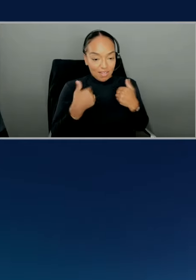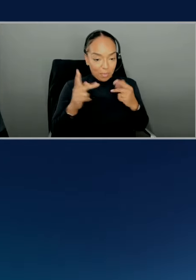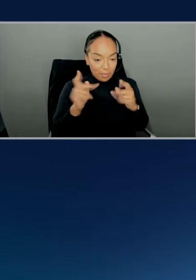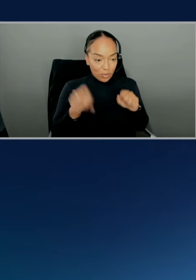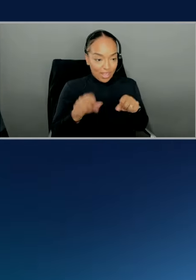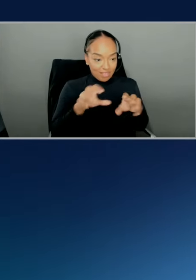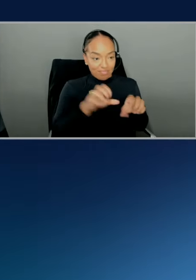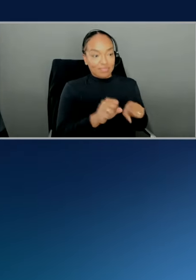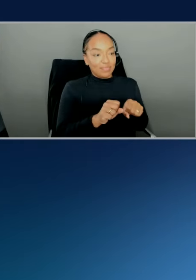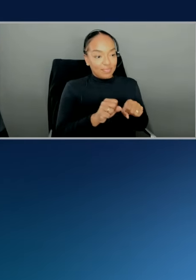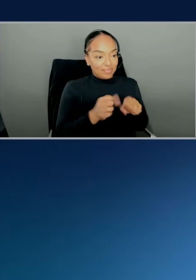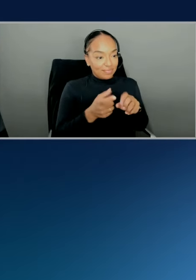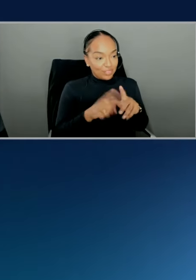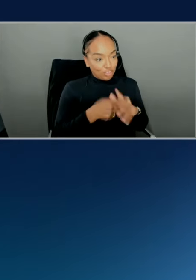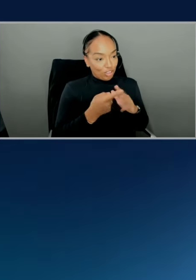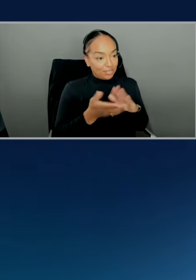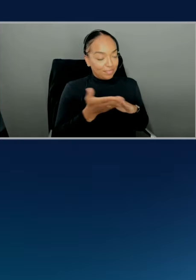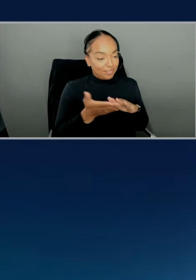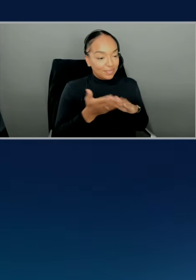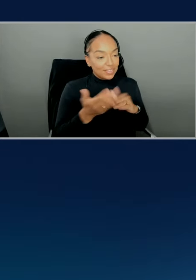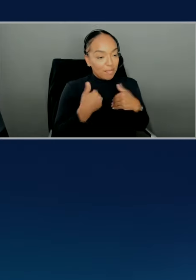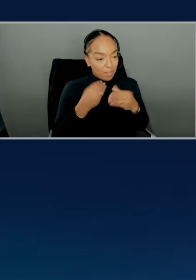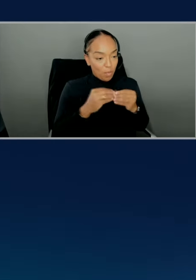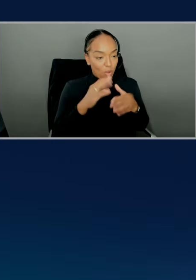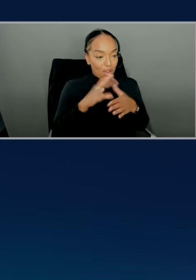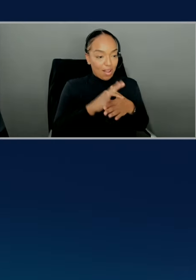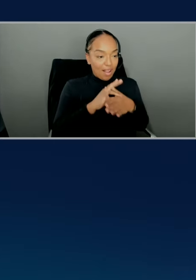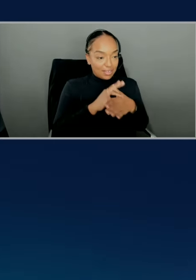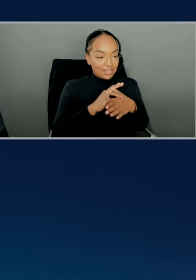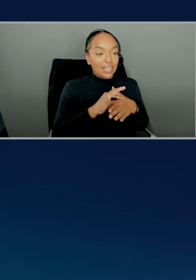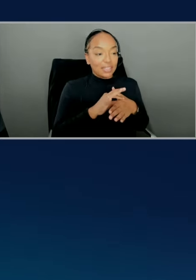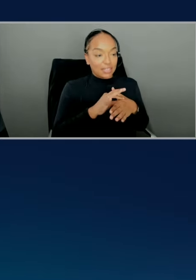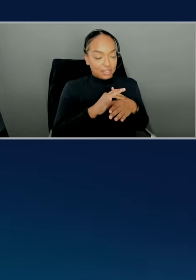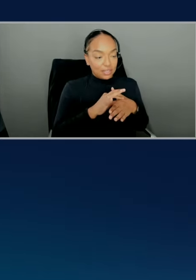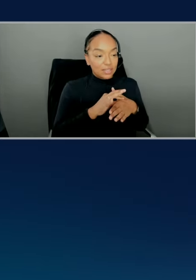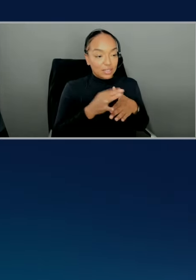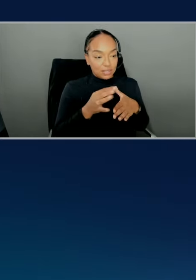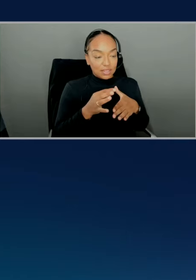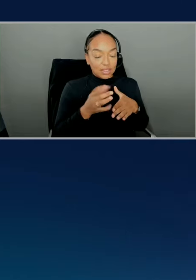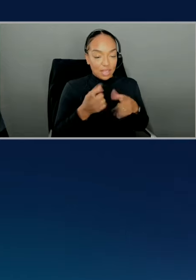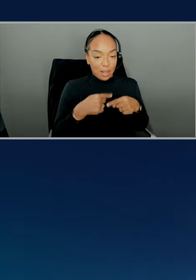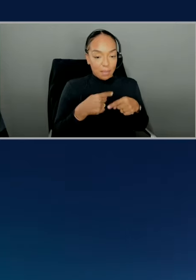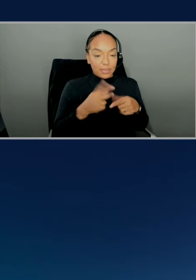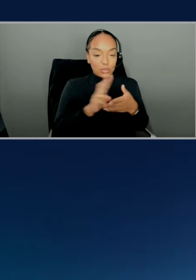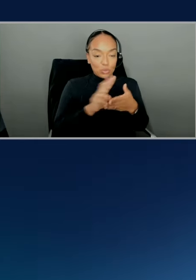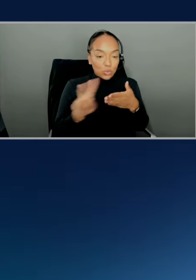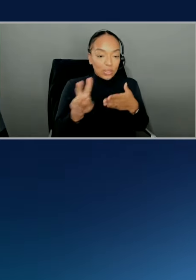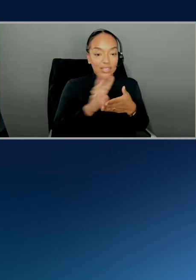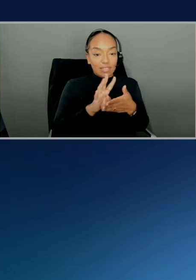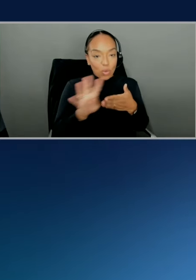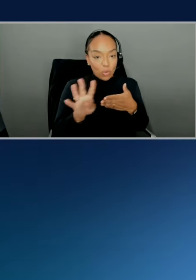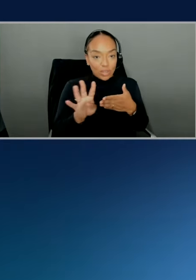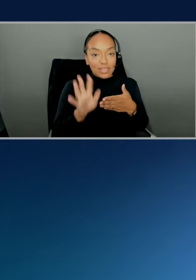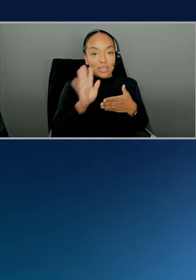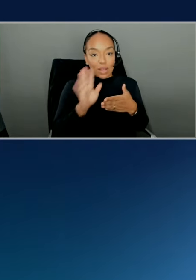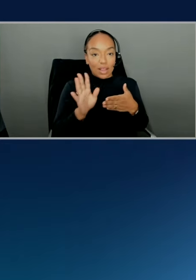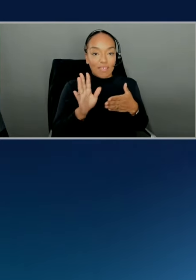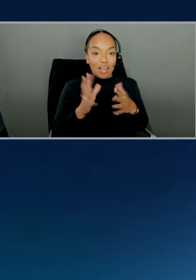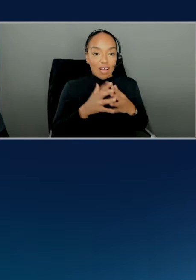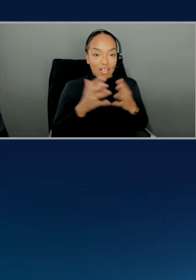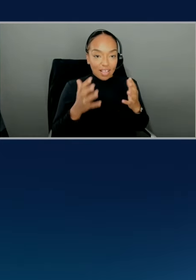get going with this? There's going to be more content coming in 2 weeks. There'll be much more content coming in 2 weeks and 4 weeks, and there'll be a lot of few